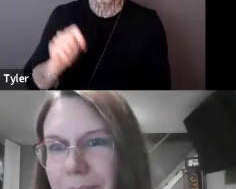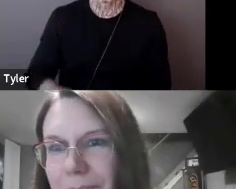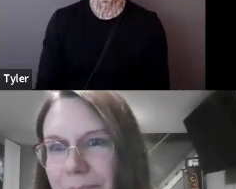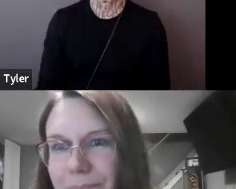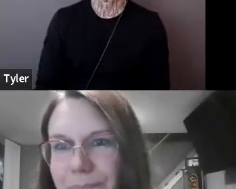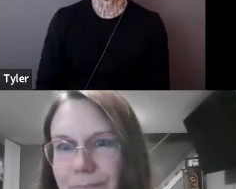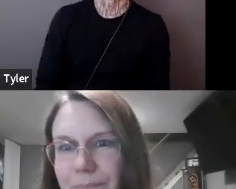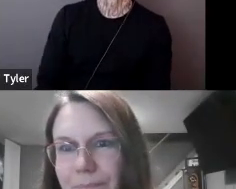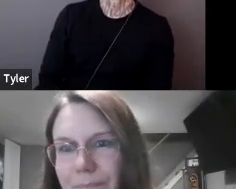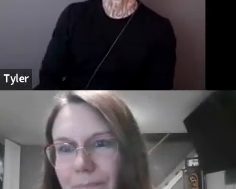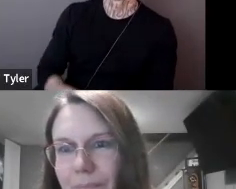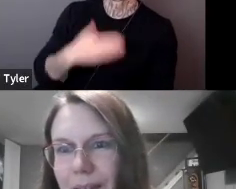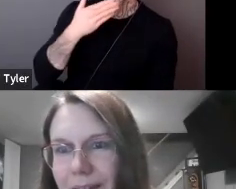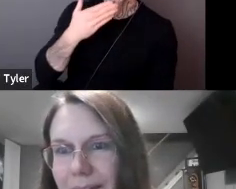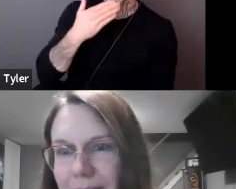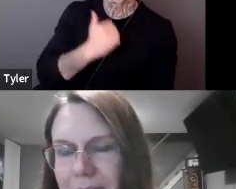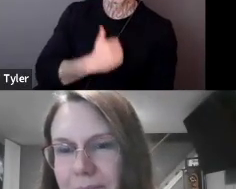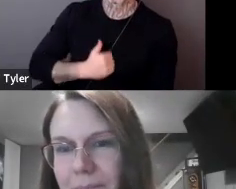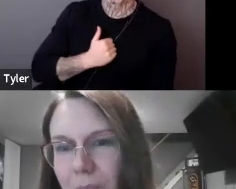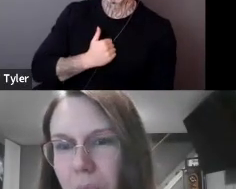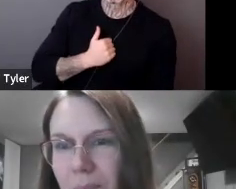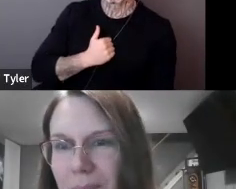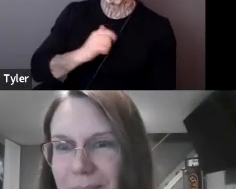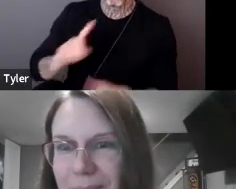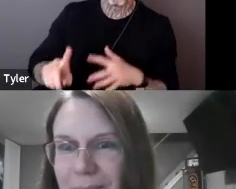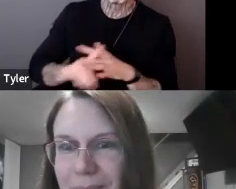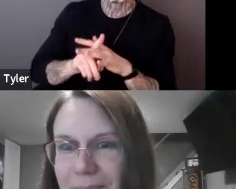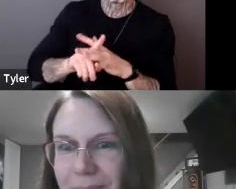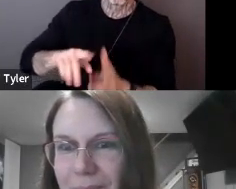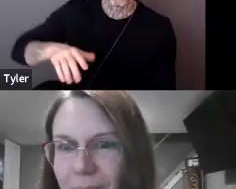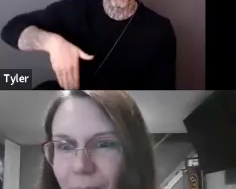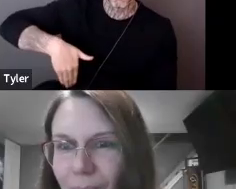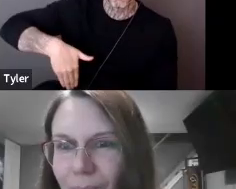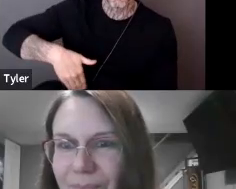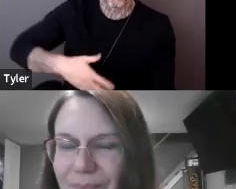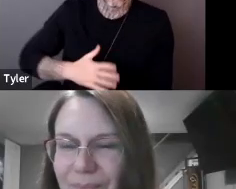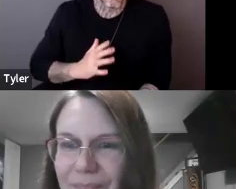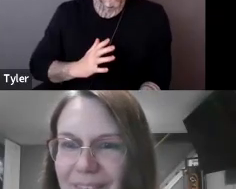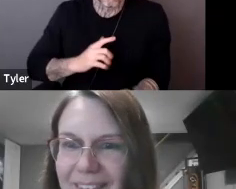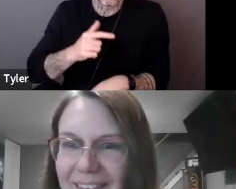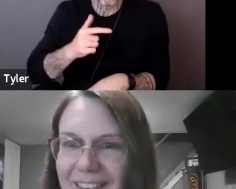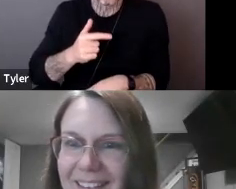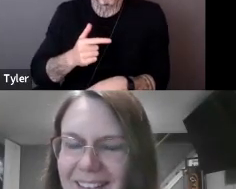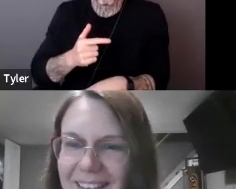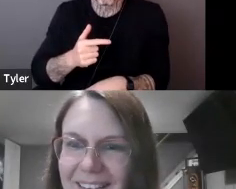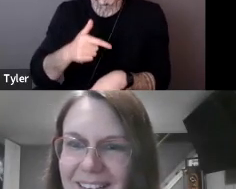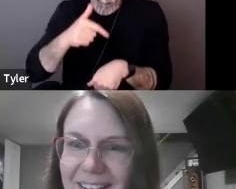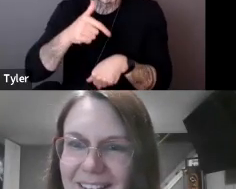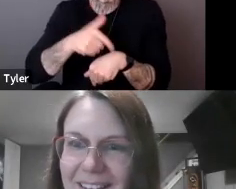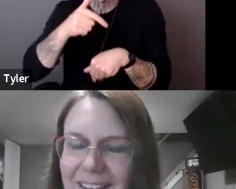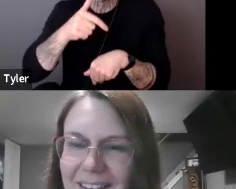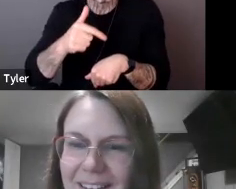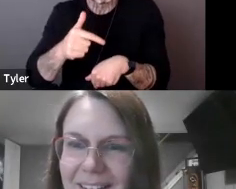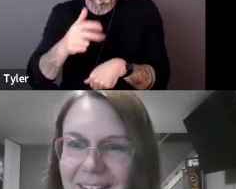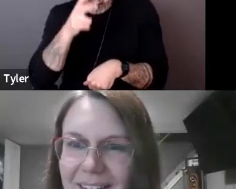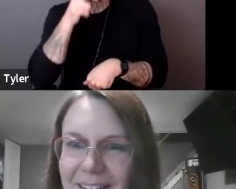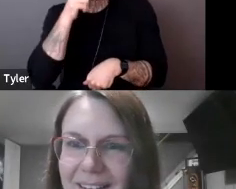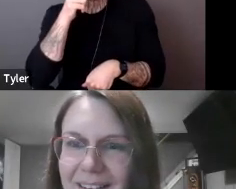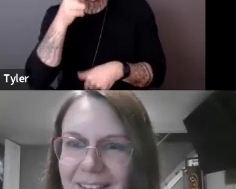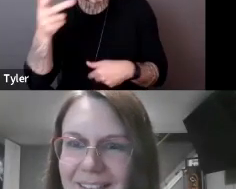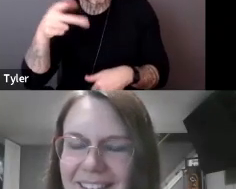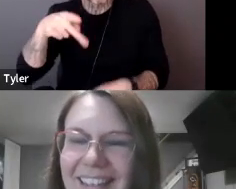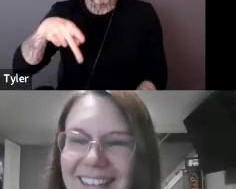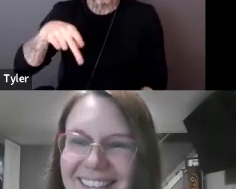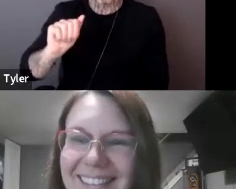you. I apologize for coming in late, but I think I came in at the right time when Paul was talking about we need a rocket